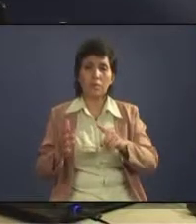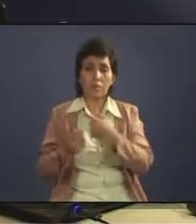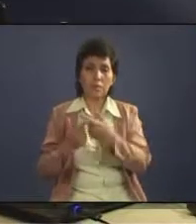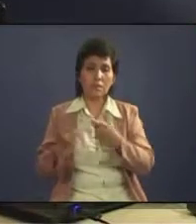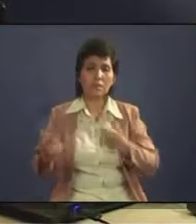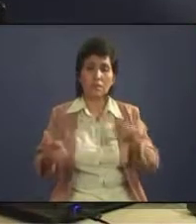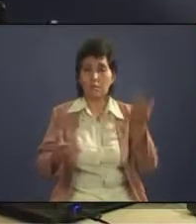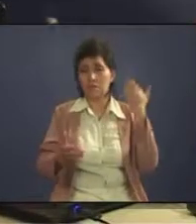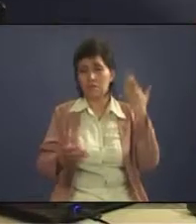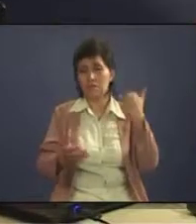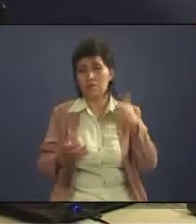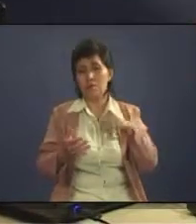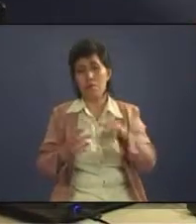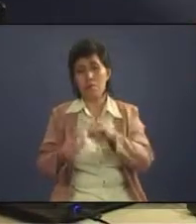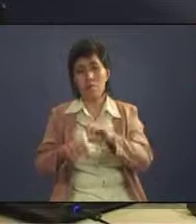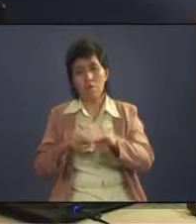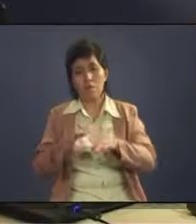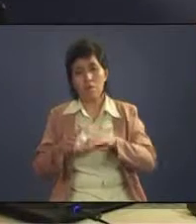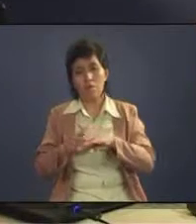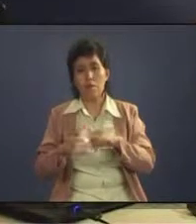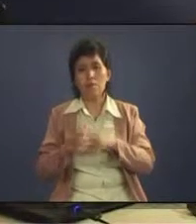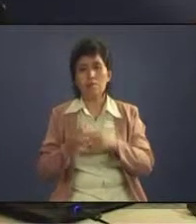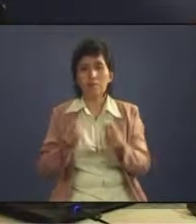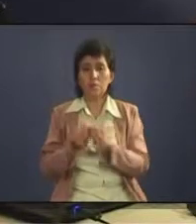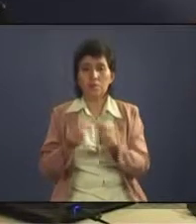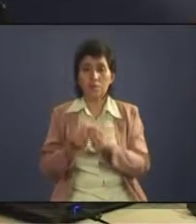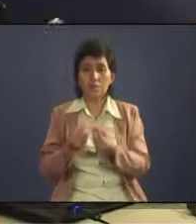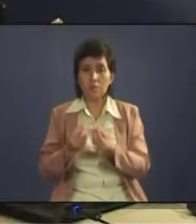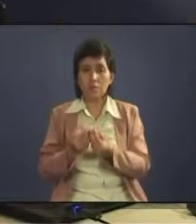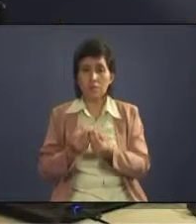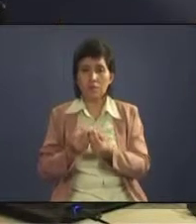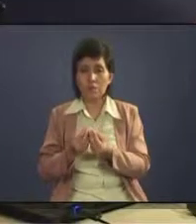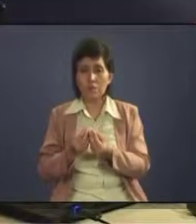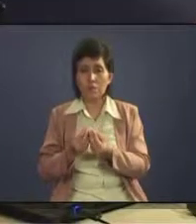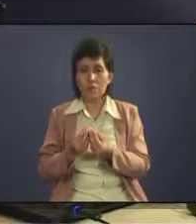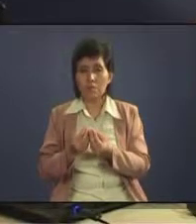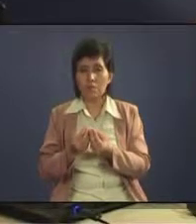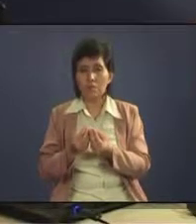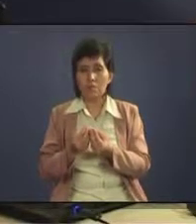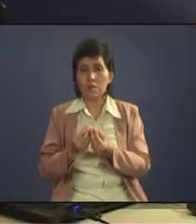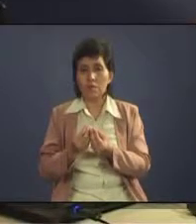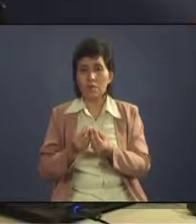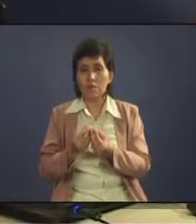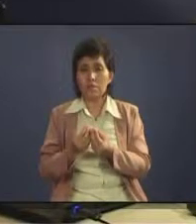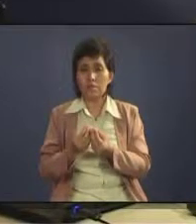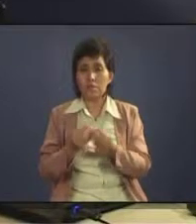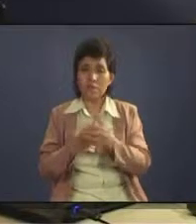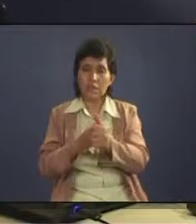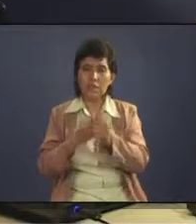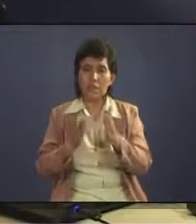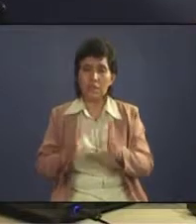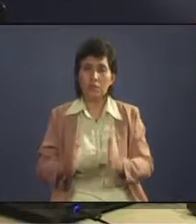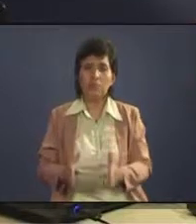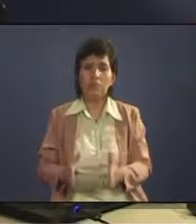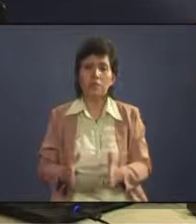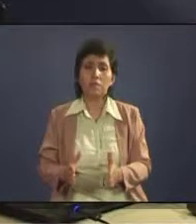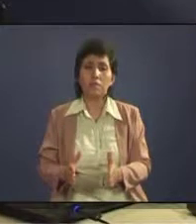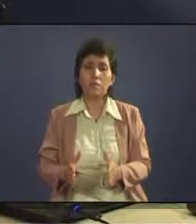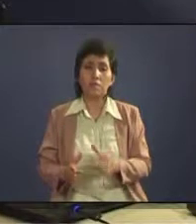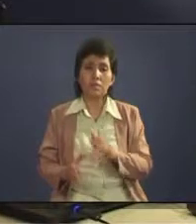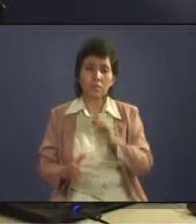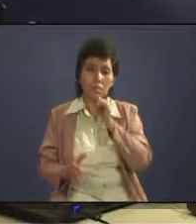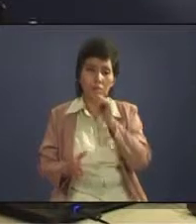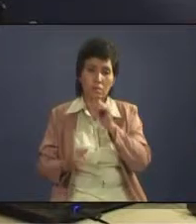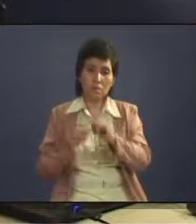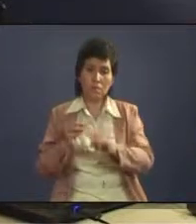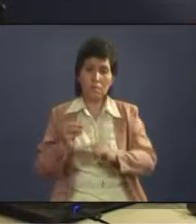about winning. It is more of teamwork. If you look in terms of leadership, okay, it is not about the one-man show.